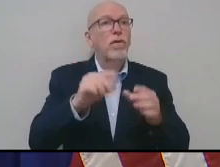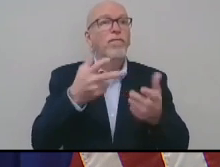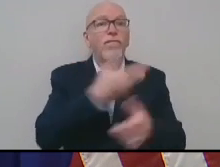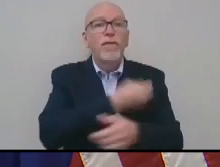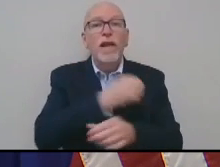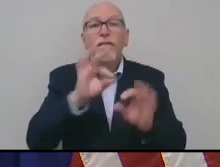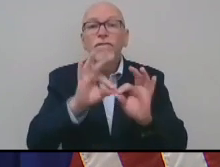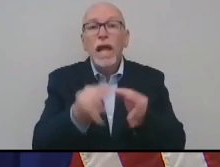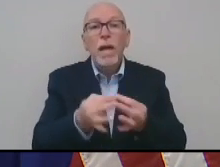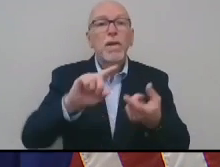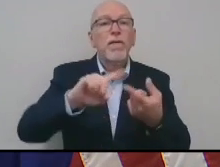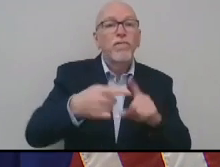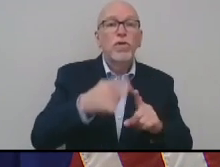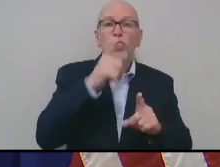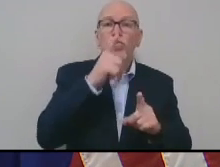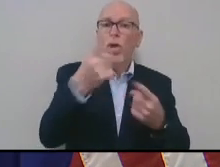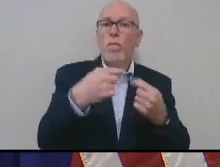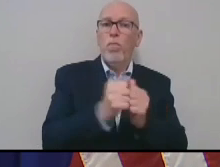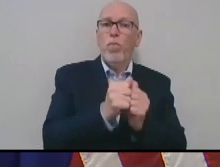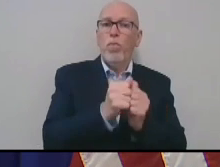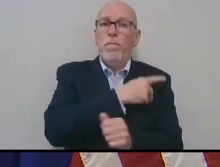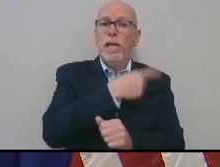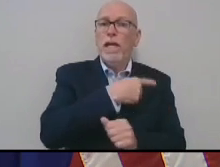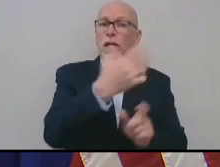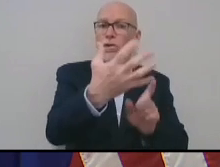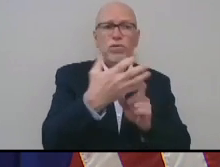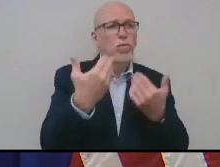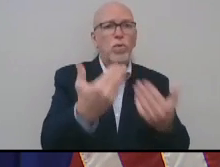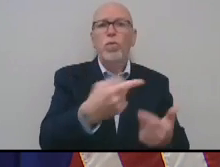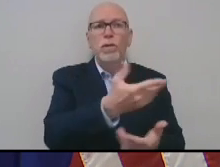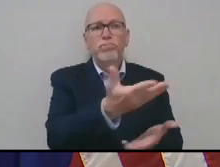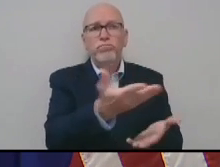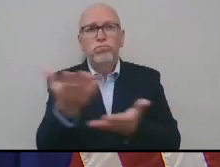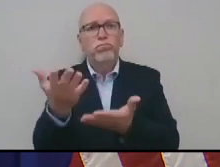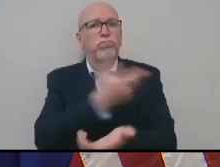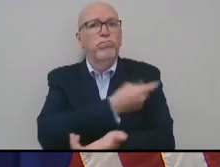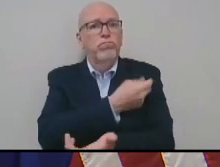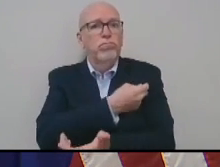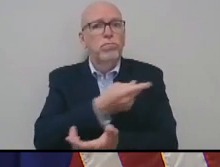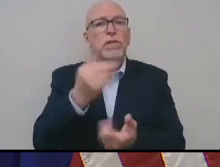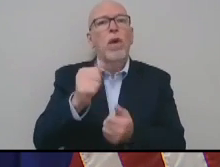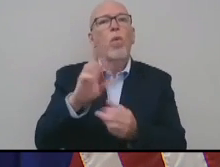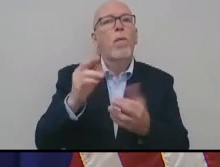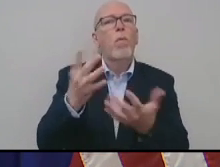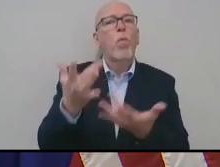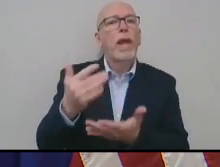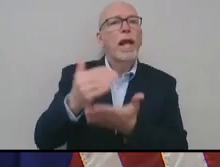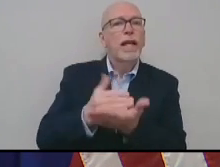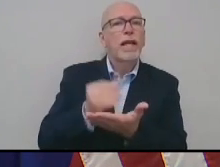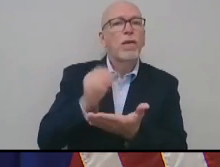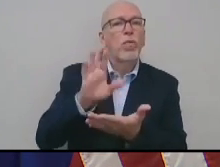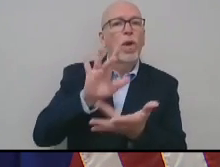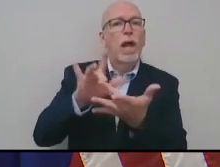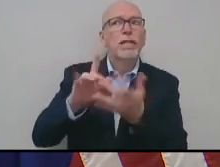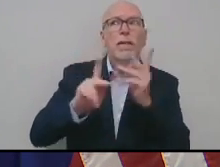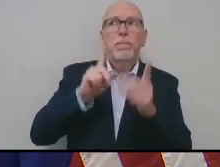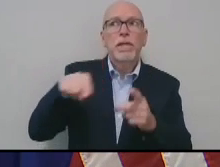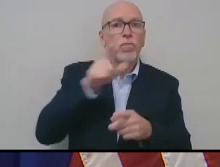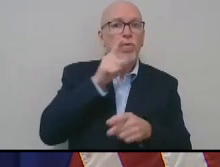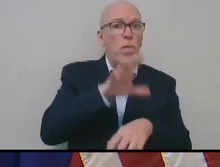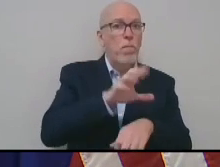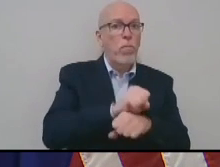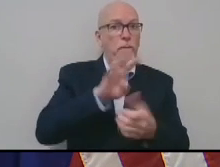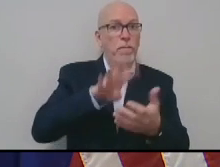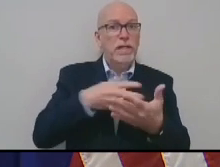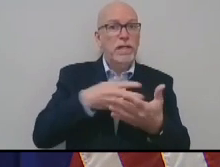friends who accompany patients to their medical visits, and by maintaining wait lists or even contacting people whose appointments are scheduled a few